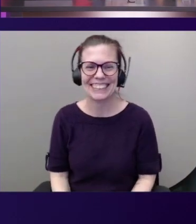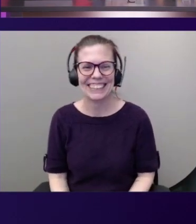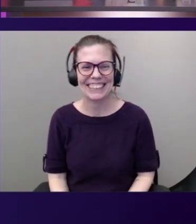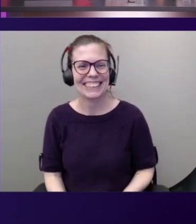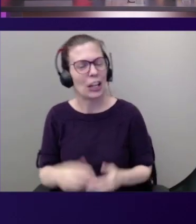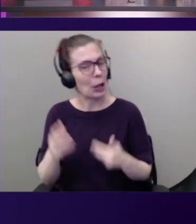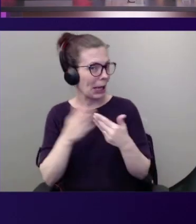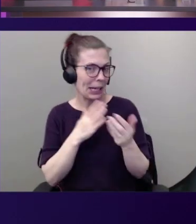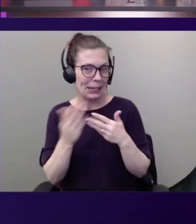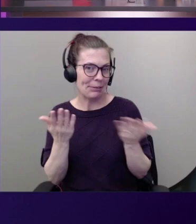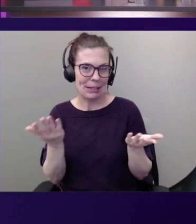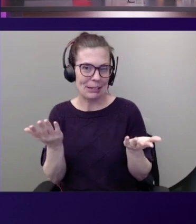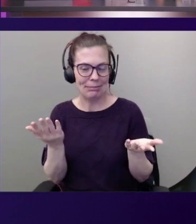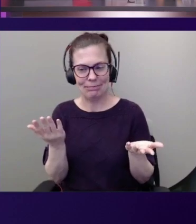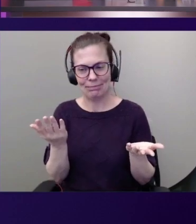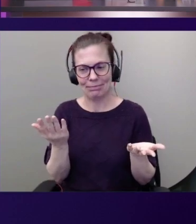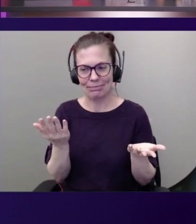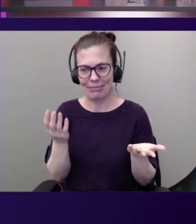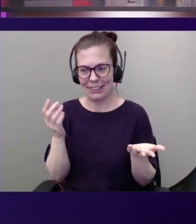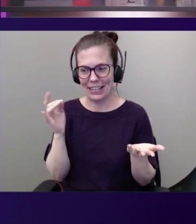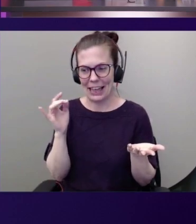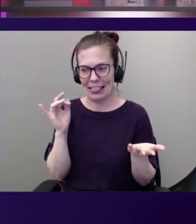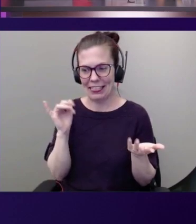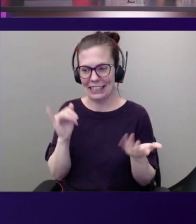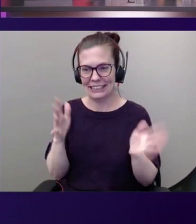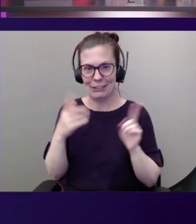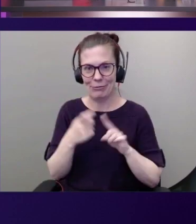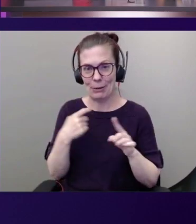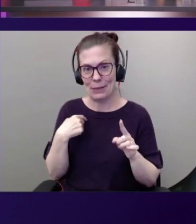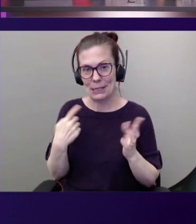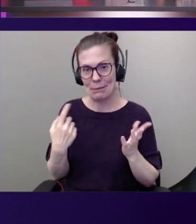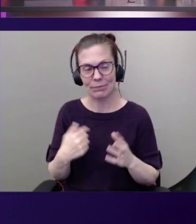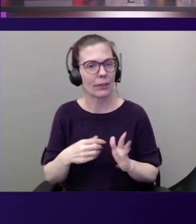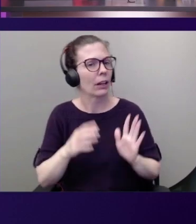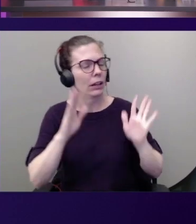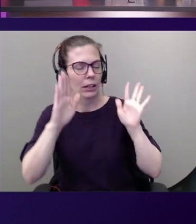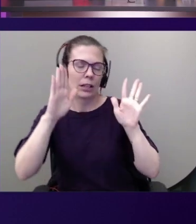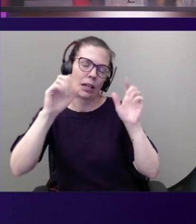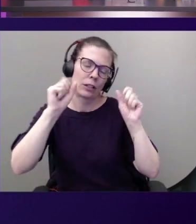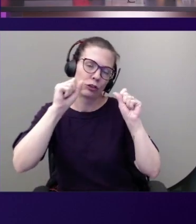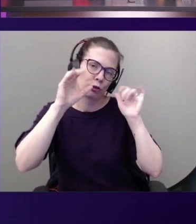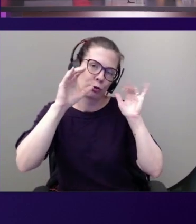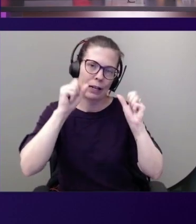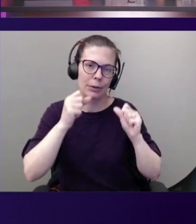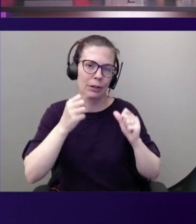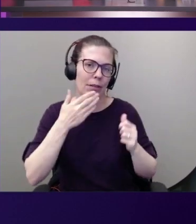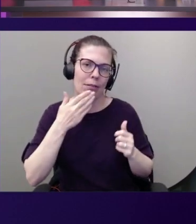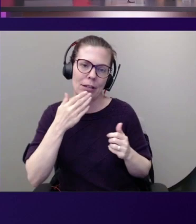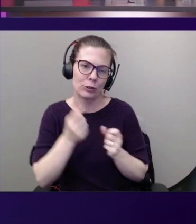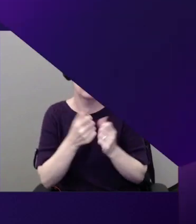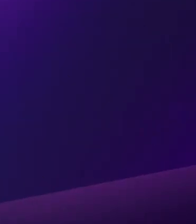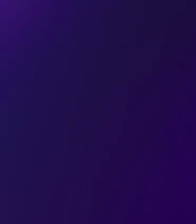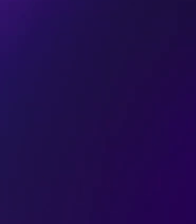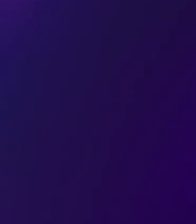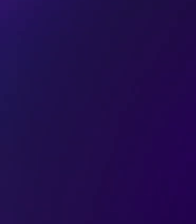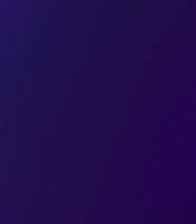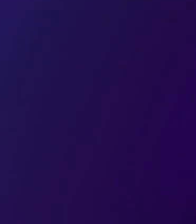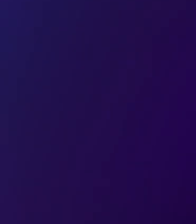Anyway, that's all for me. Yeah. Incredible. You're incredible, Kendra. Thank you so much for coming on the show.